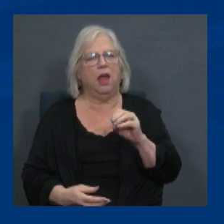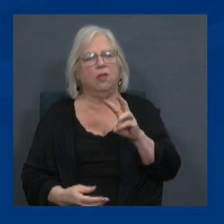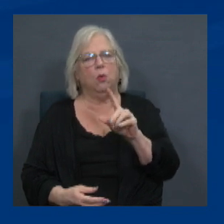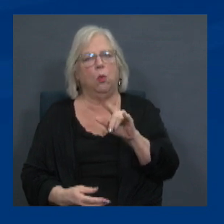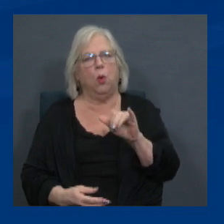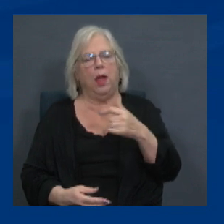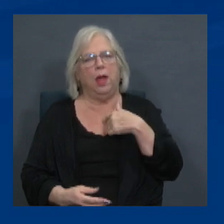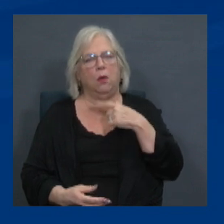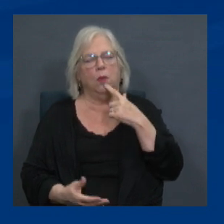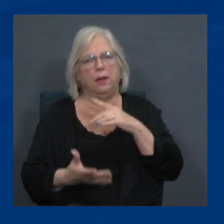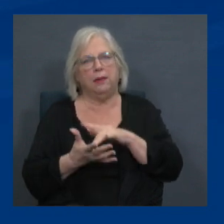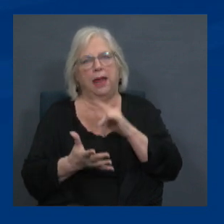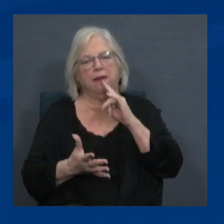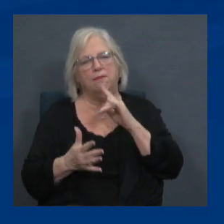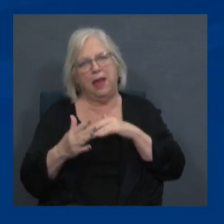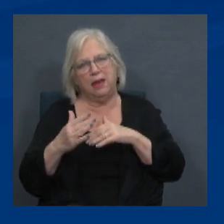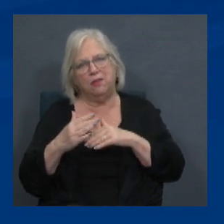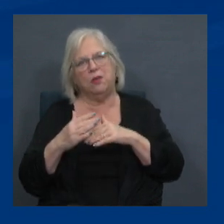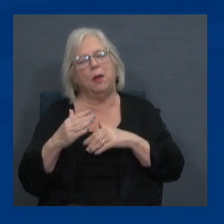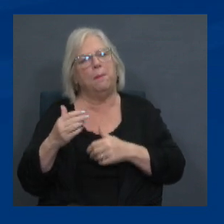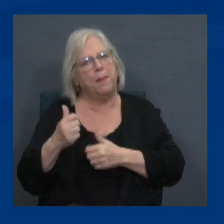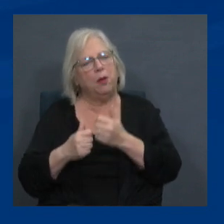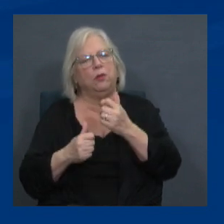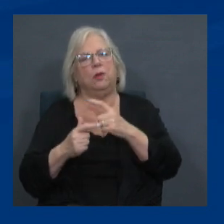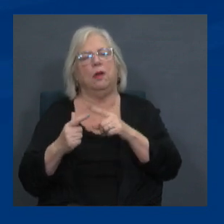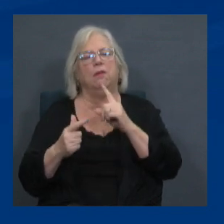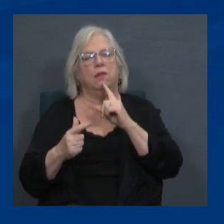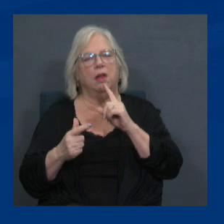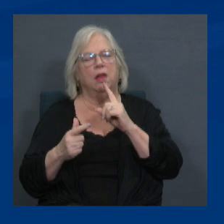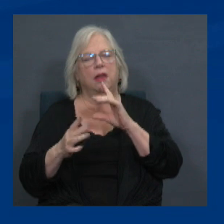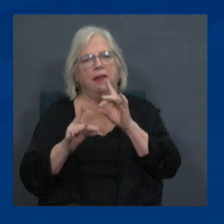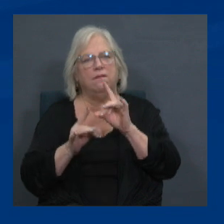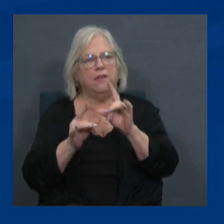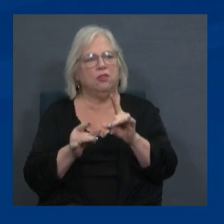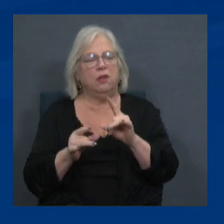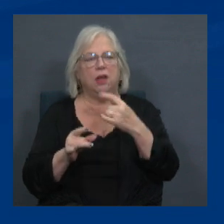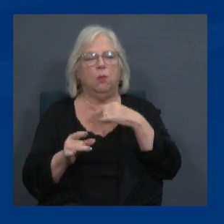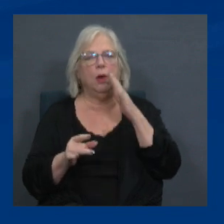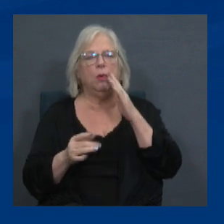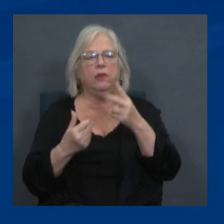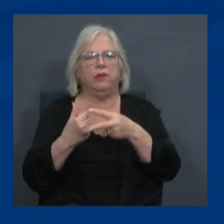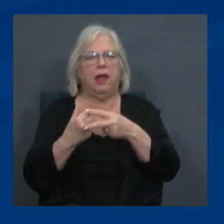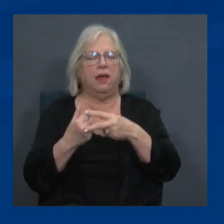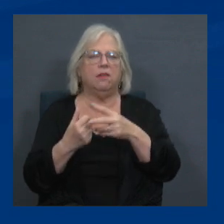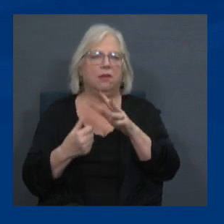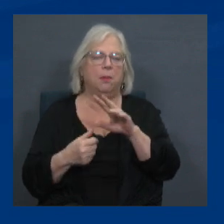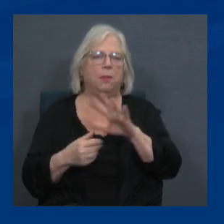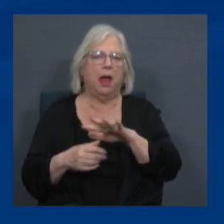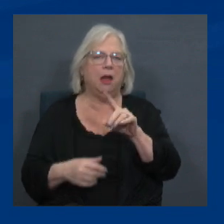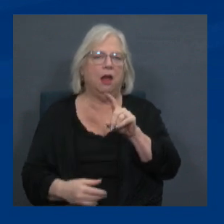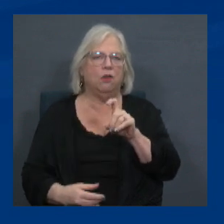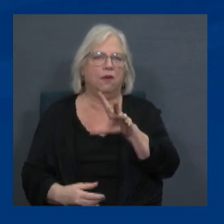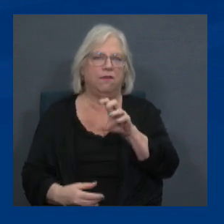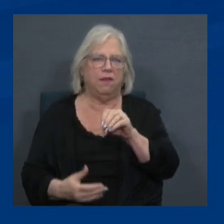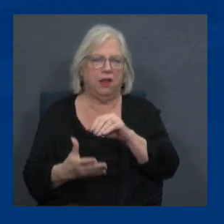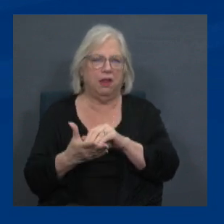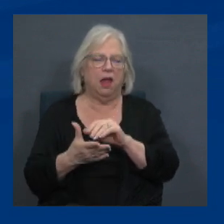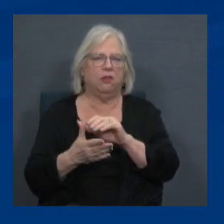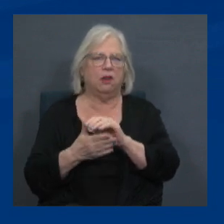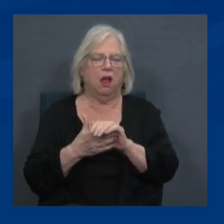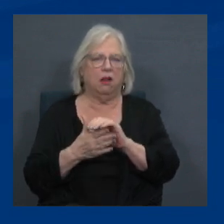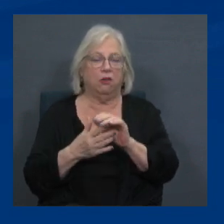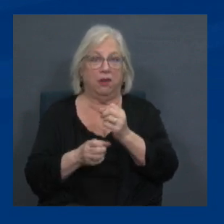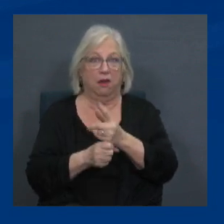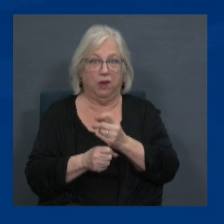maximize efficiencies. It's estimated that under this new plant we'll save some $150,000 a year just on our utility bills. And